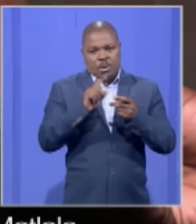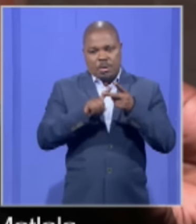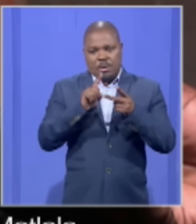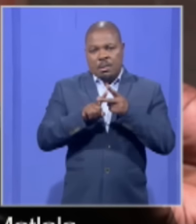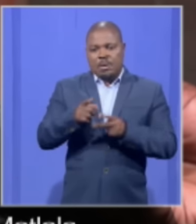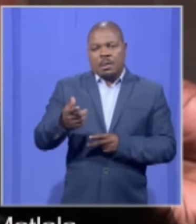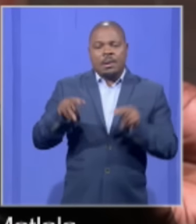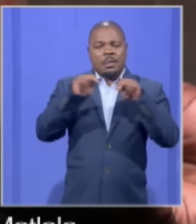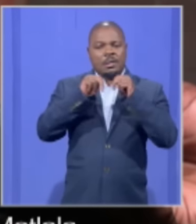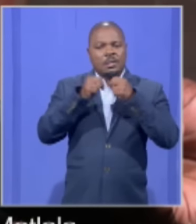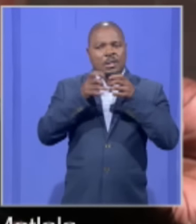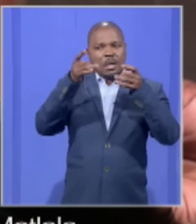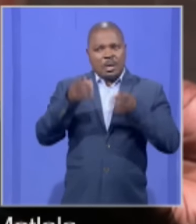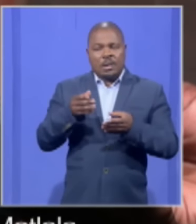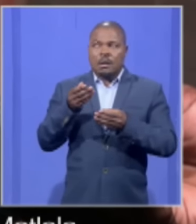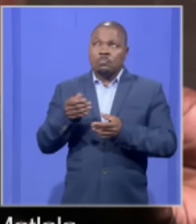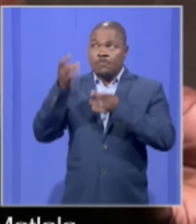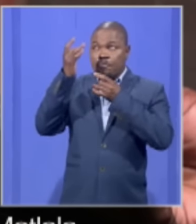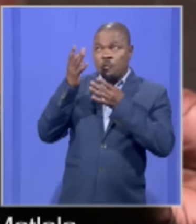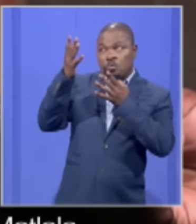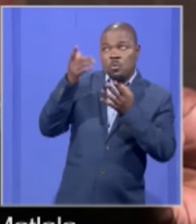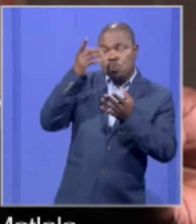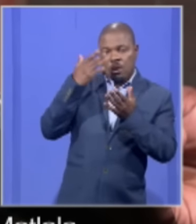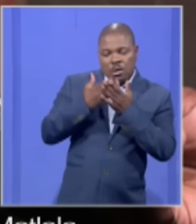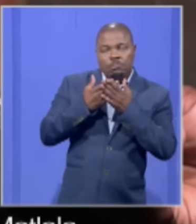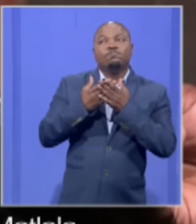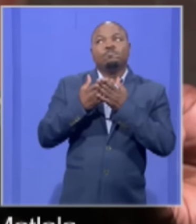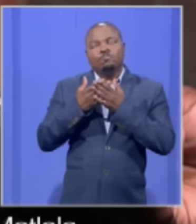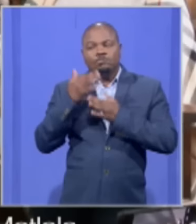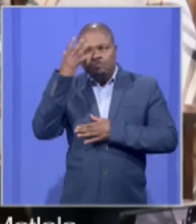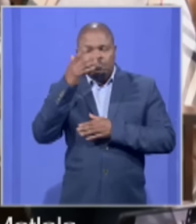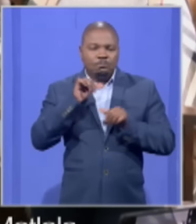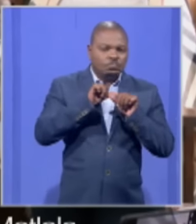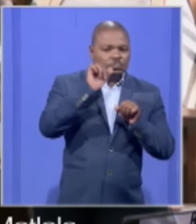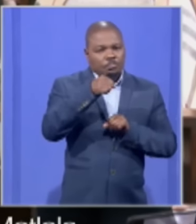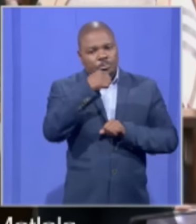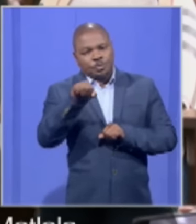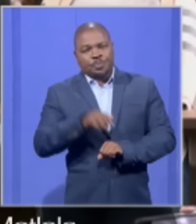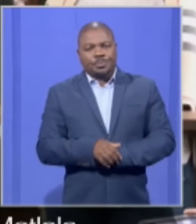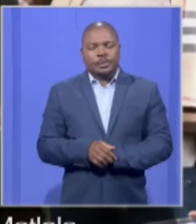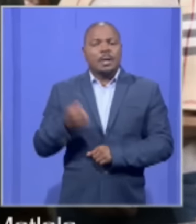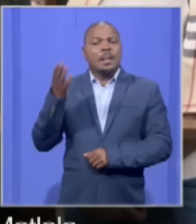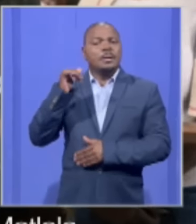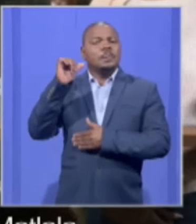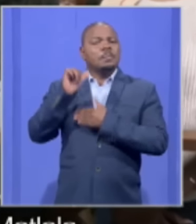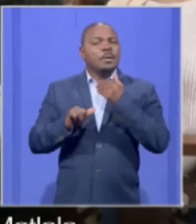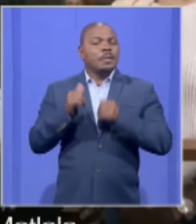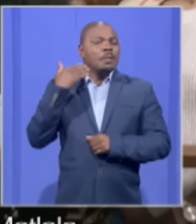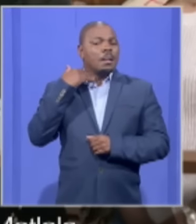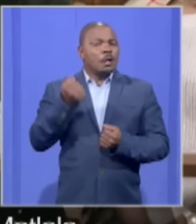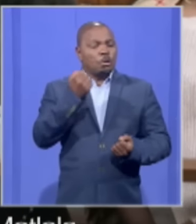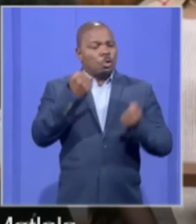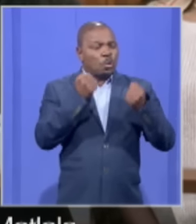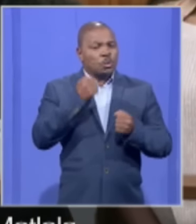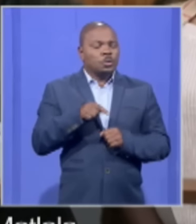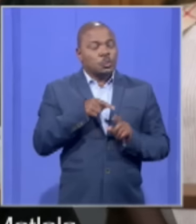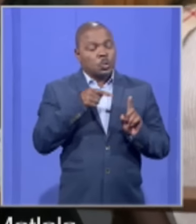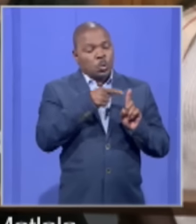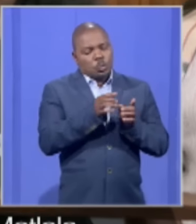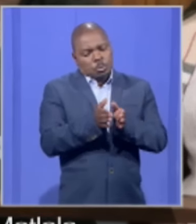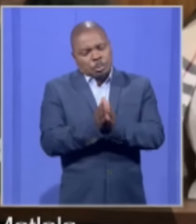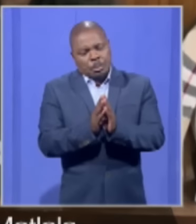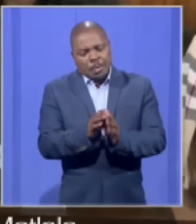National Director of Public Prosecutions for further consideration. Kgwedi e fetileng kgotlatshekelo ya magistrata wa Alexandra e ne ya ganela Matlala